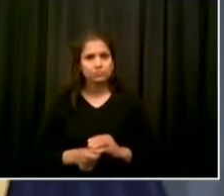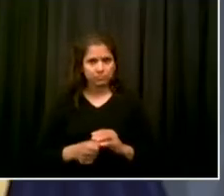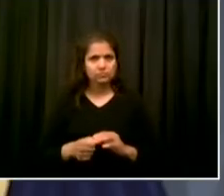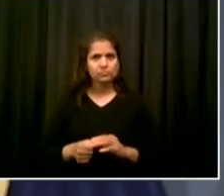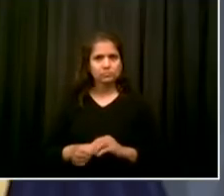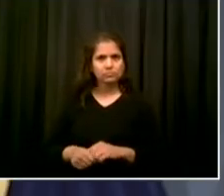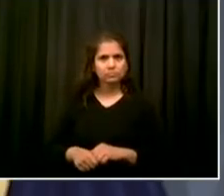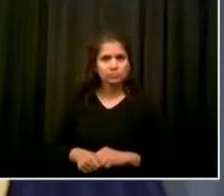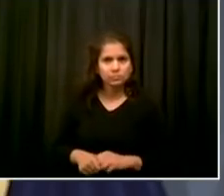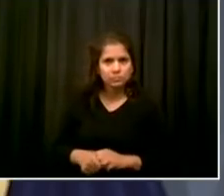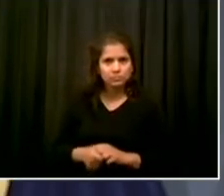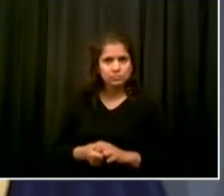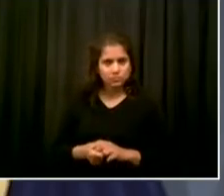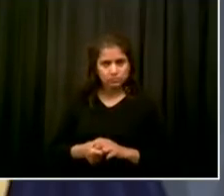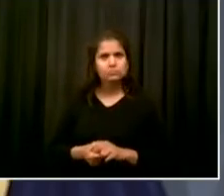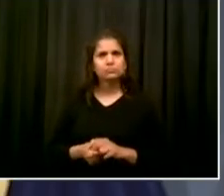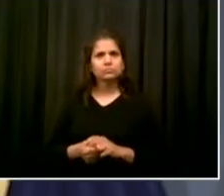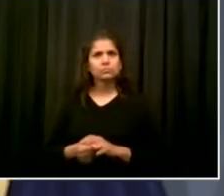good in city jails?